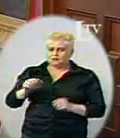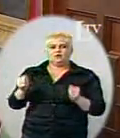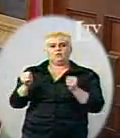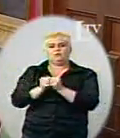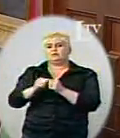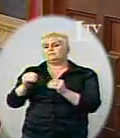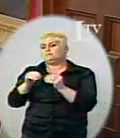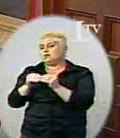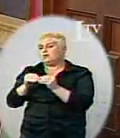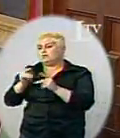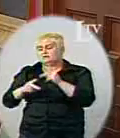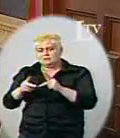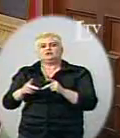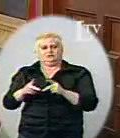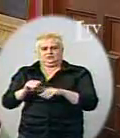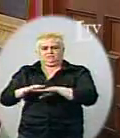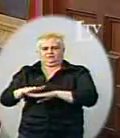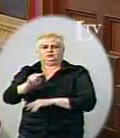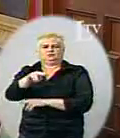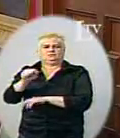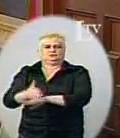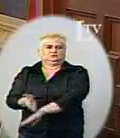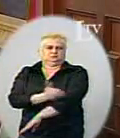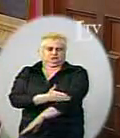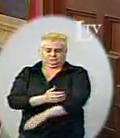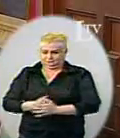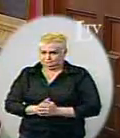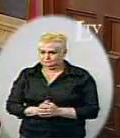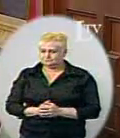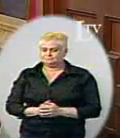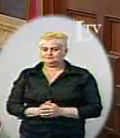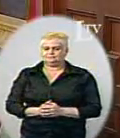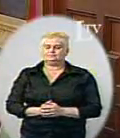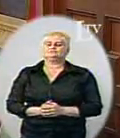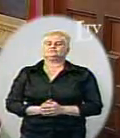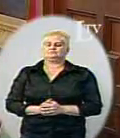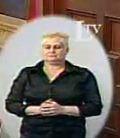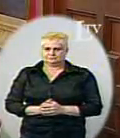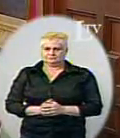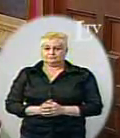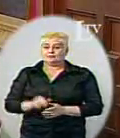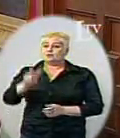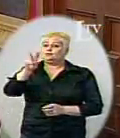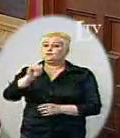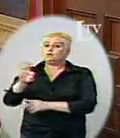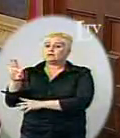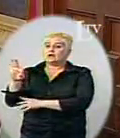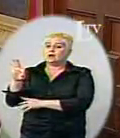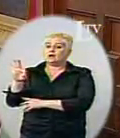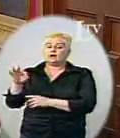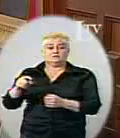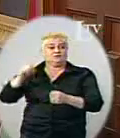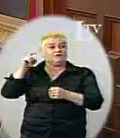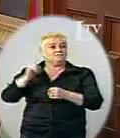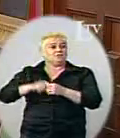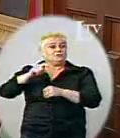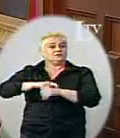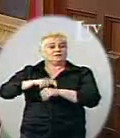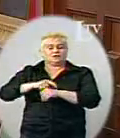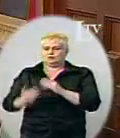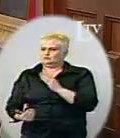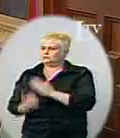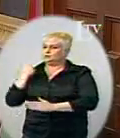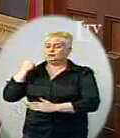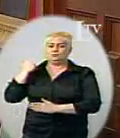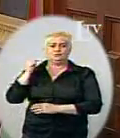In 2009, Nova Scotians voted for a new approach to government, rejecting an approach that had